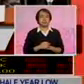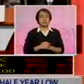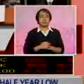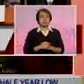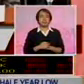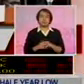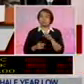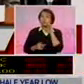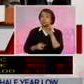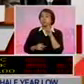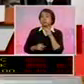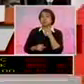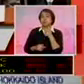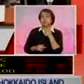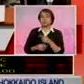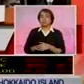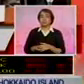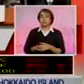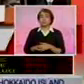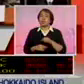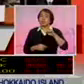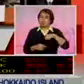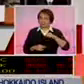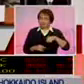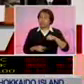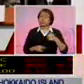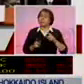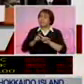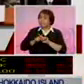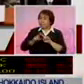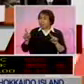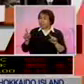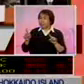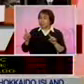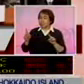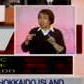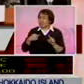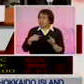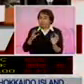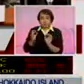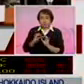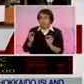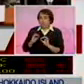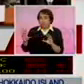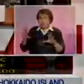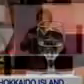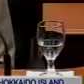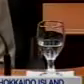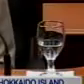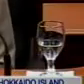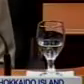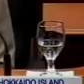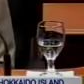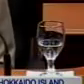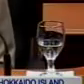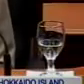Yes, but no, I have not received the... I have placed it also in